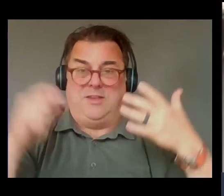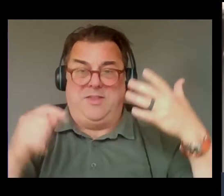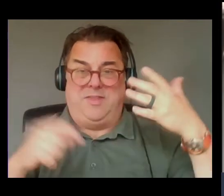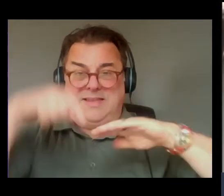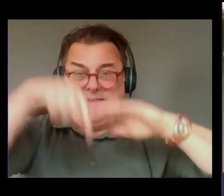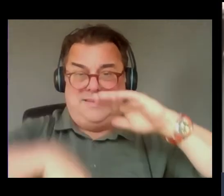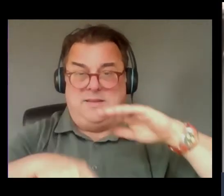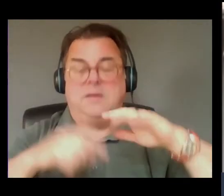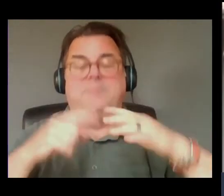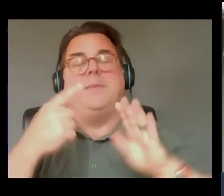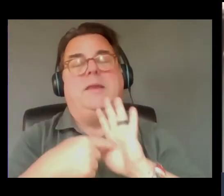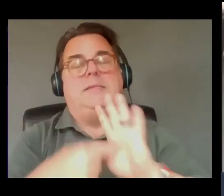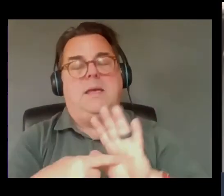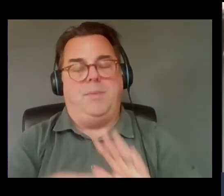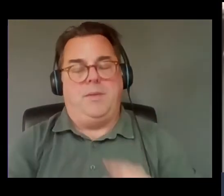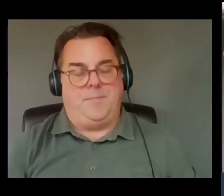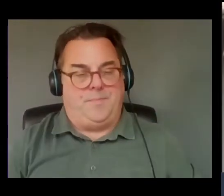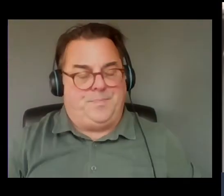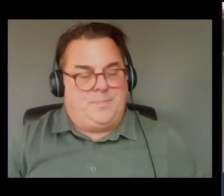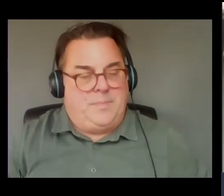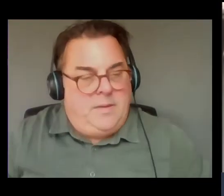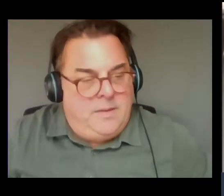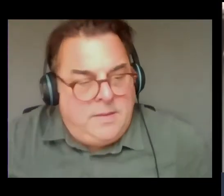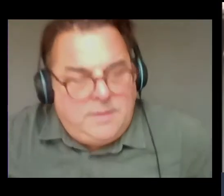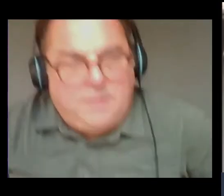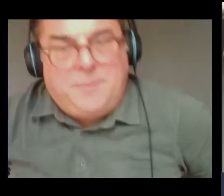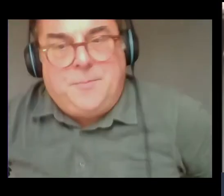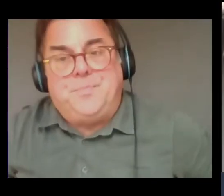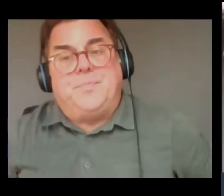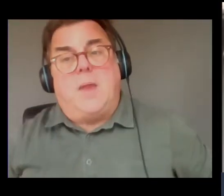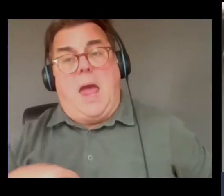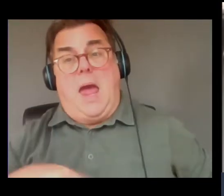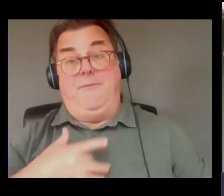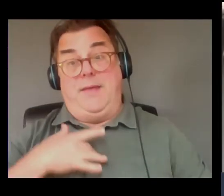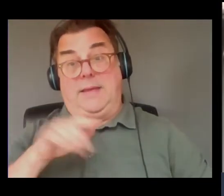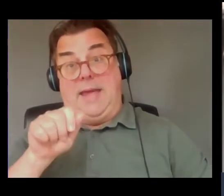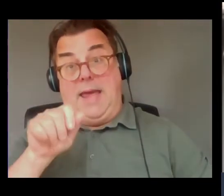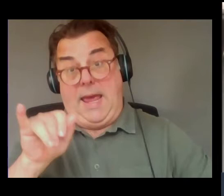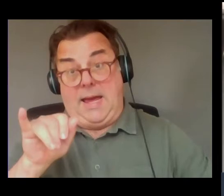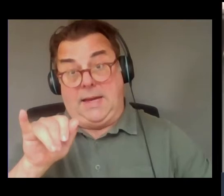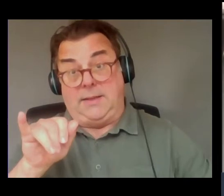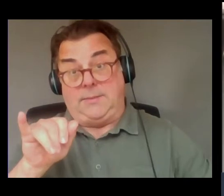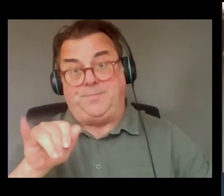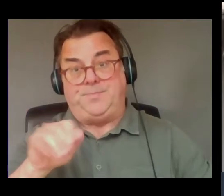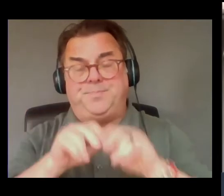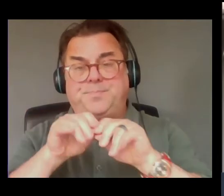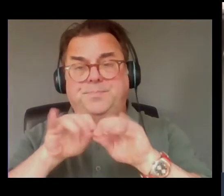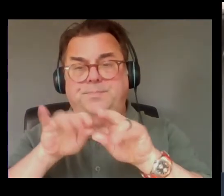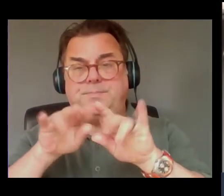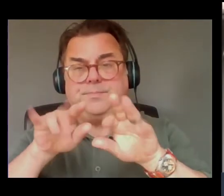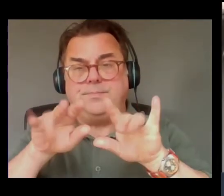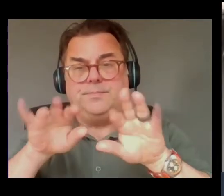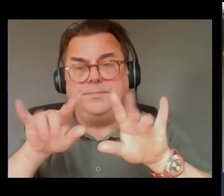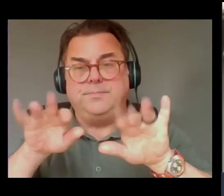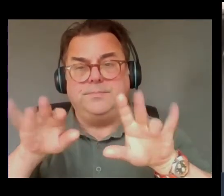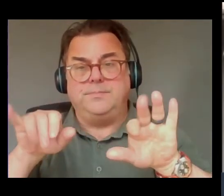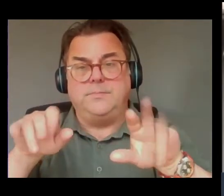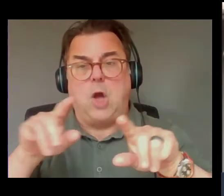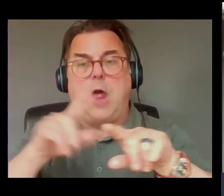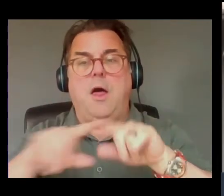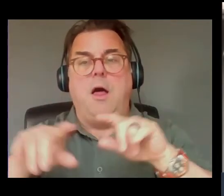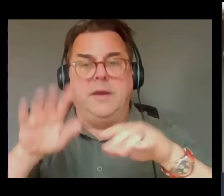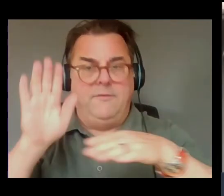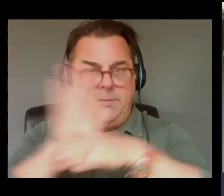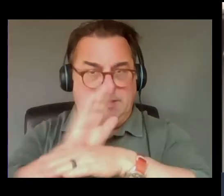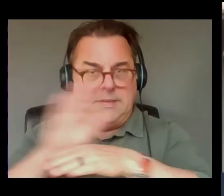example, we think that AI will continue to permeate every industry, but a lot of the applications